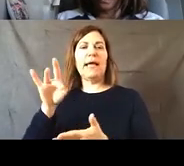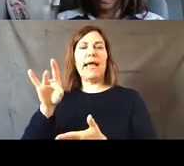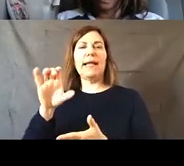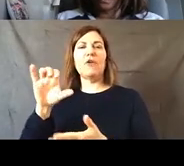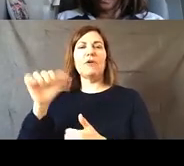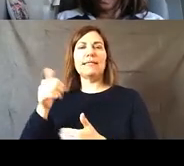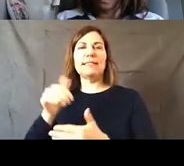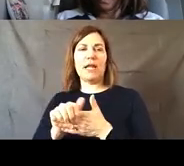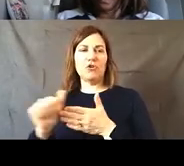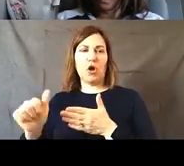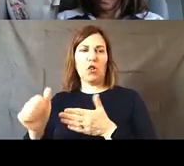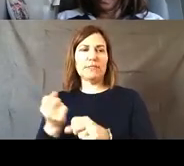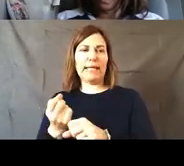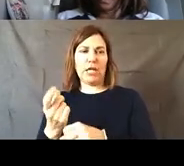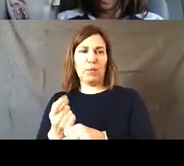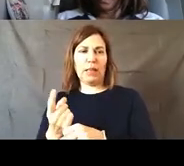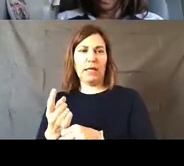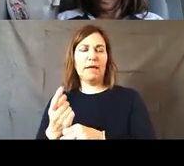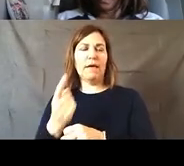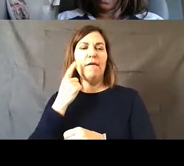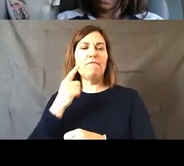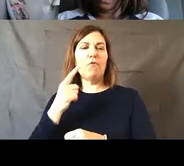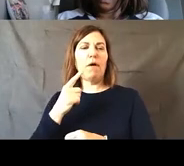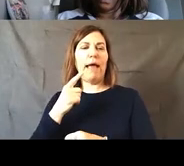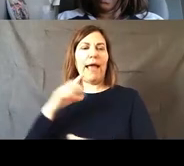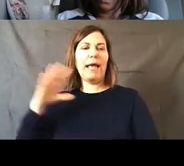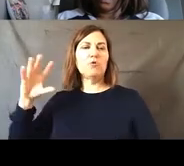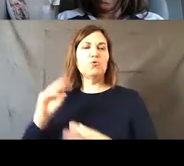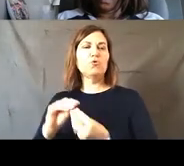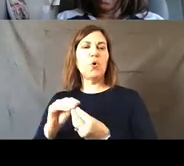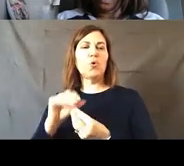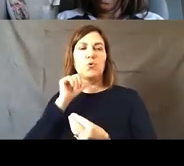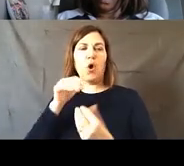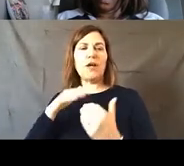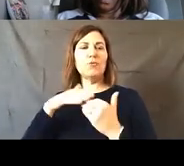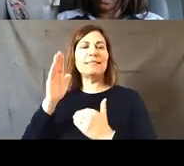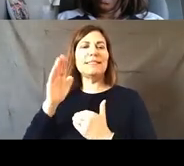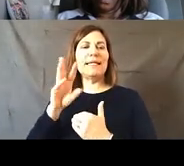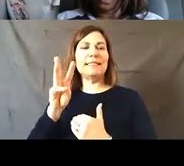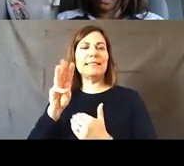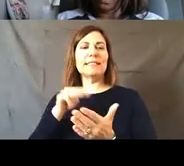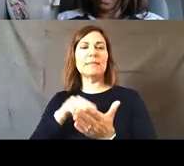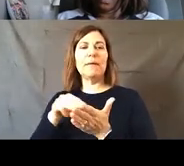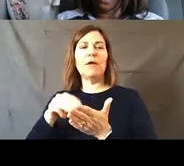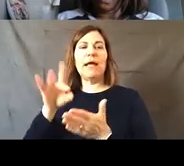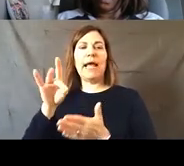$1,363,810 annually for a total amount not to exceed